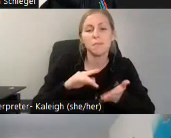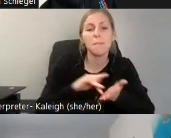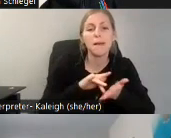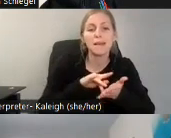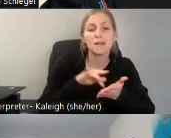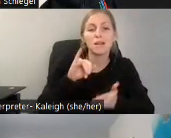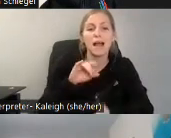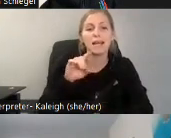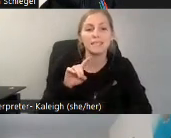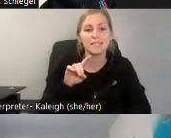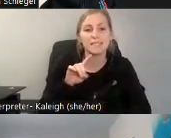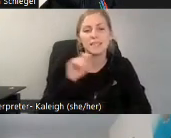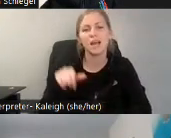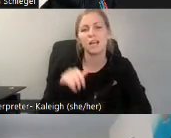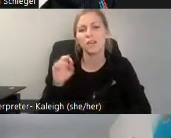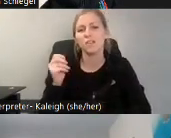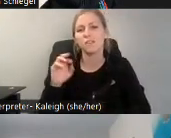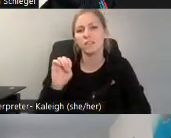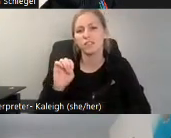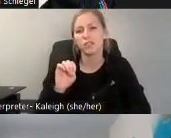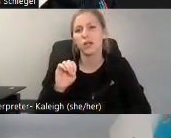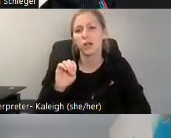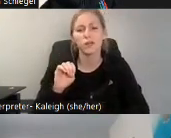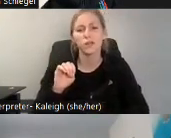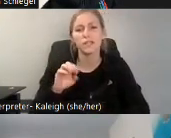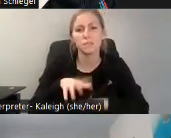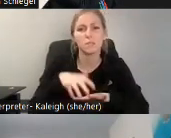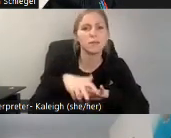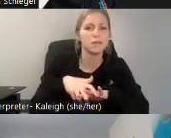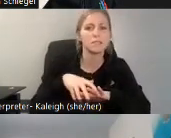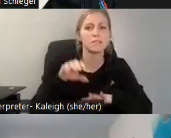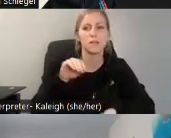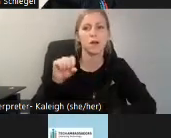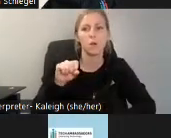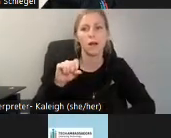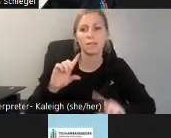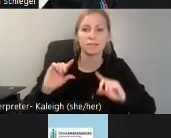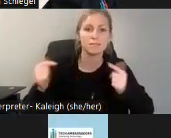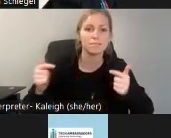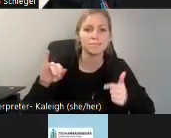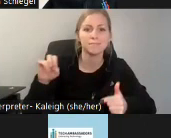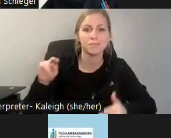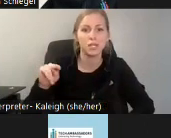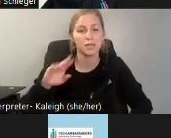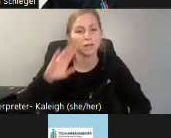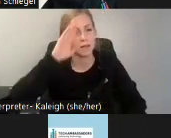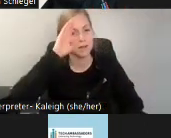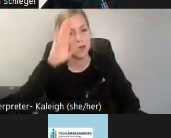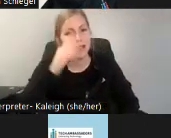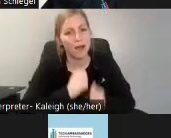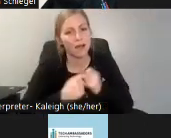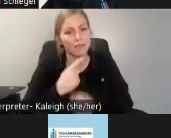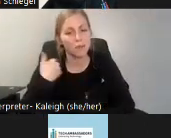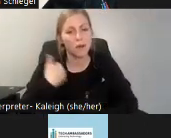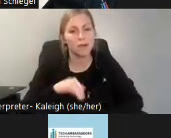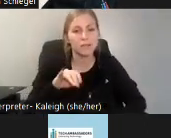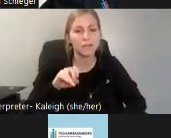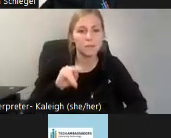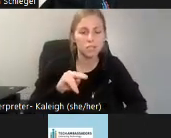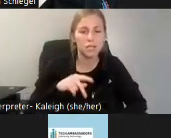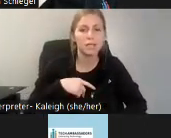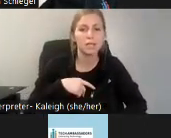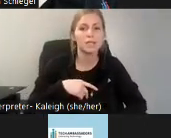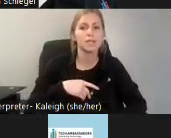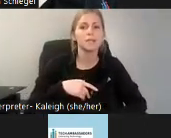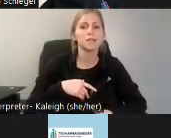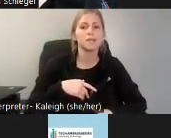about, that's sort of built into the OS here. Take it away, Jen. Hey everybody, I'm Jen, and probably of our